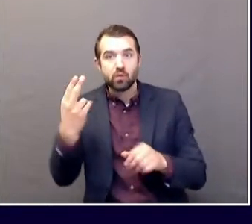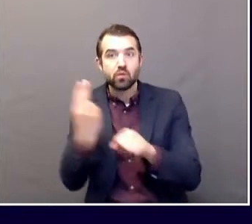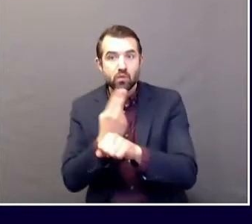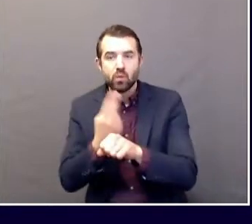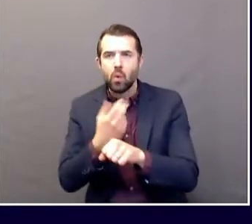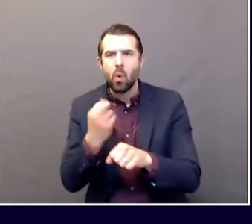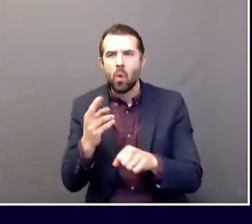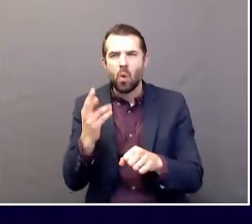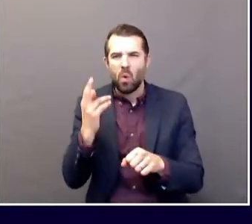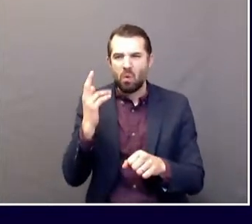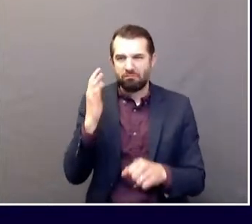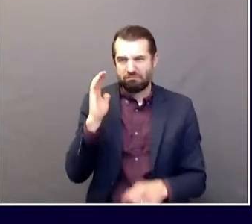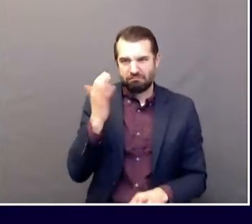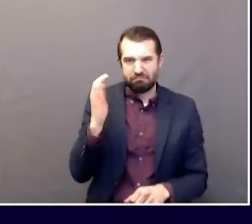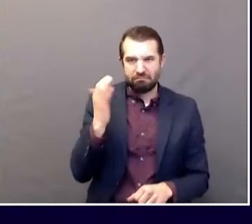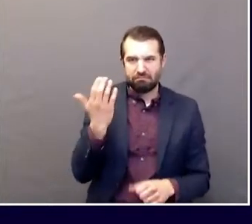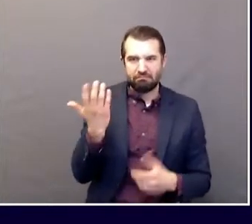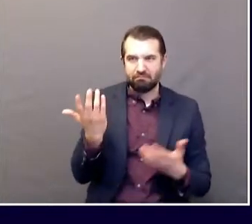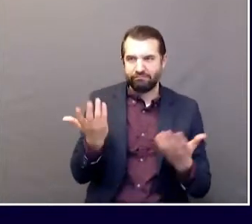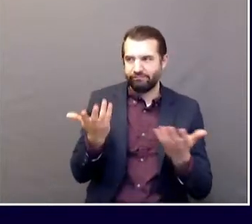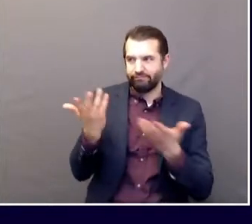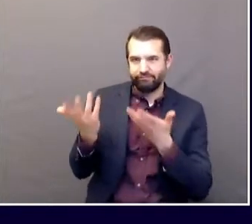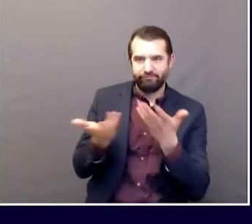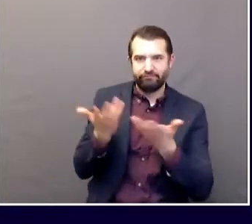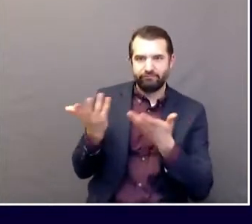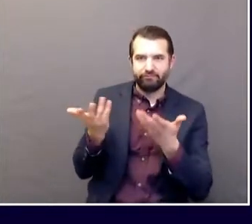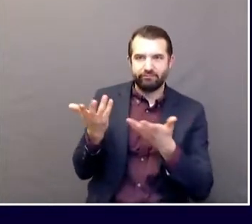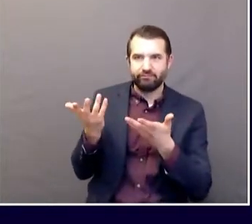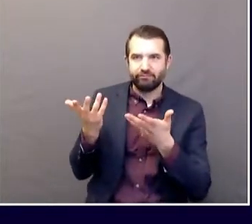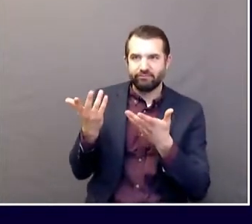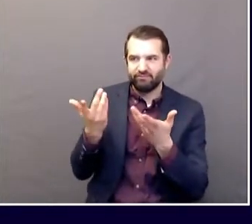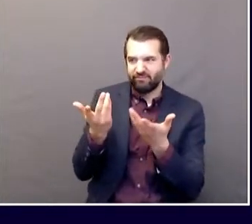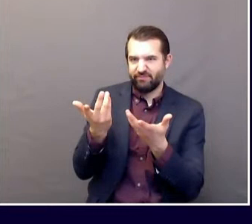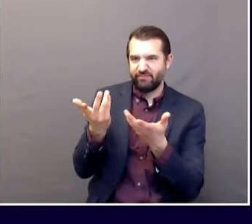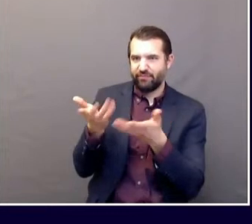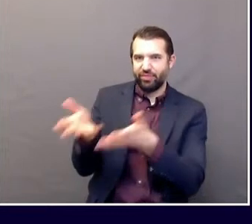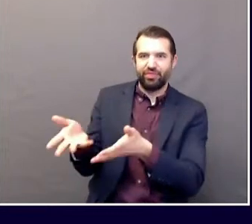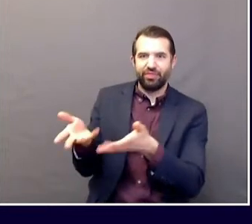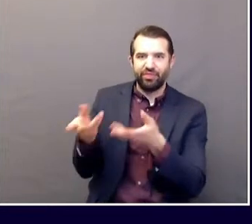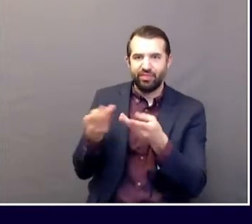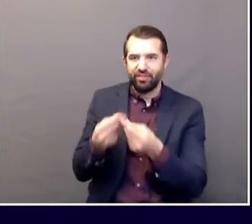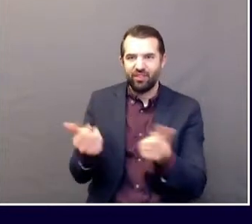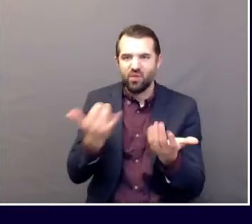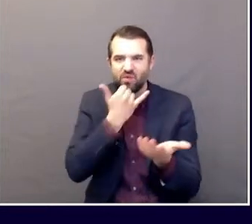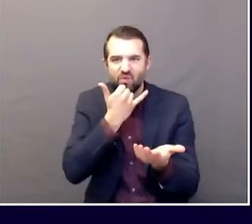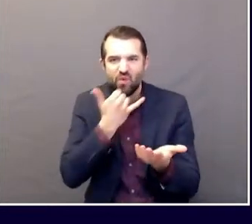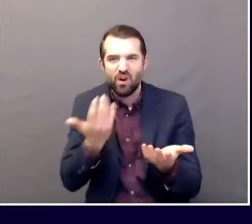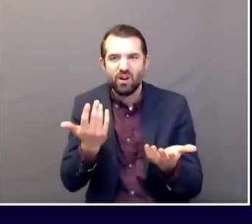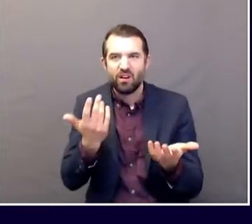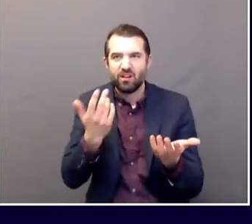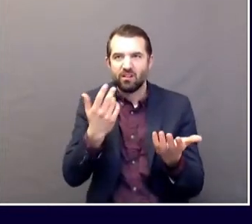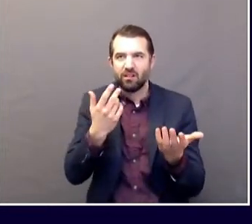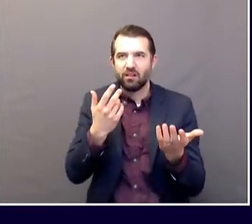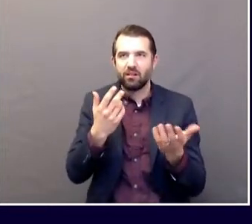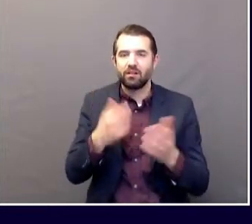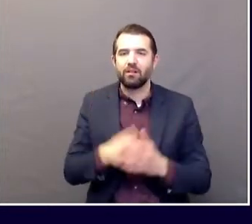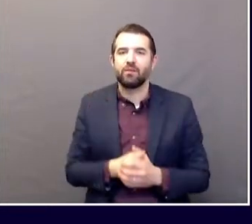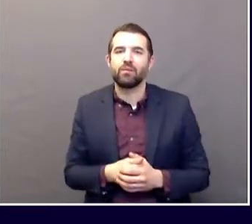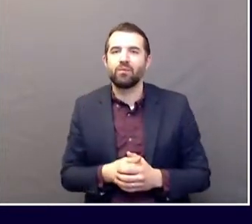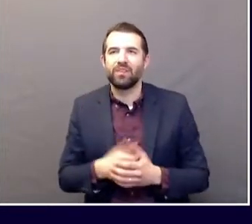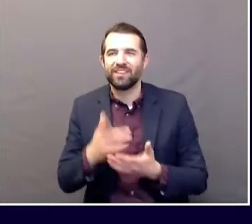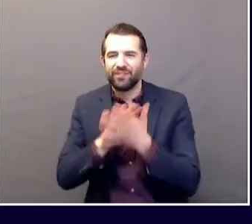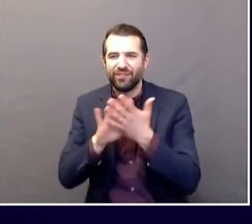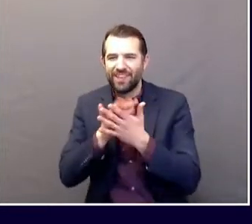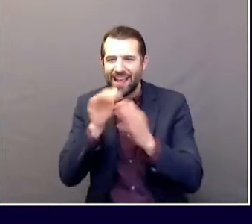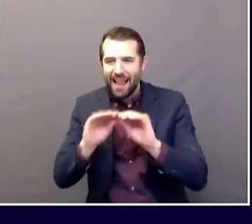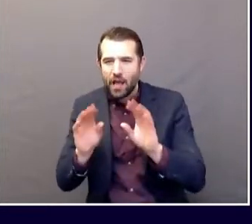it's to move those doses so that they can be used right now. Is there some frustration by the CDC here in Maine that they hadn't been instantly